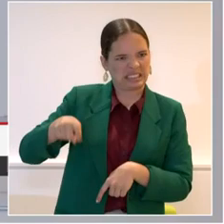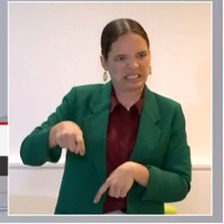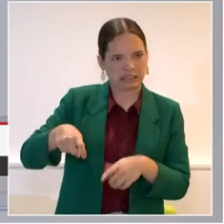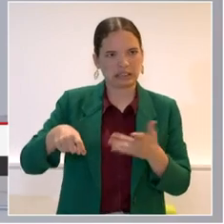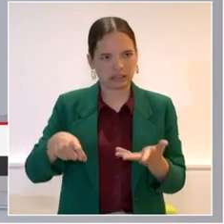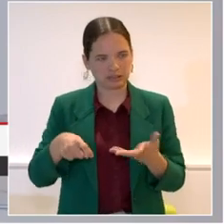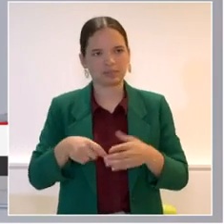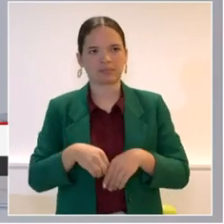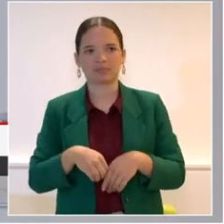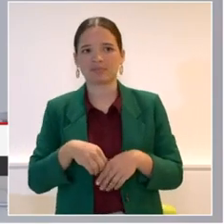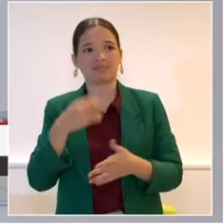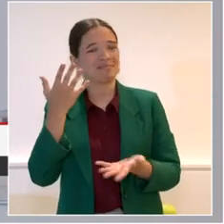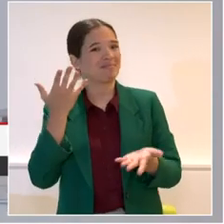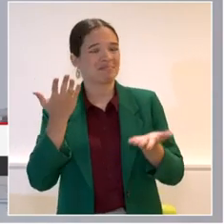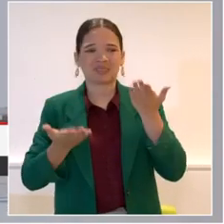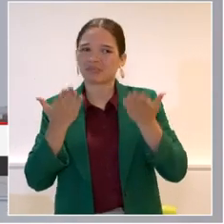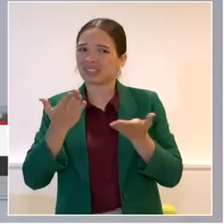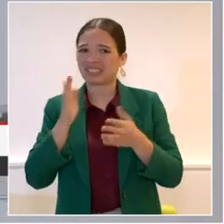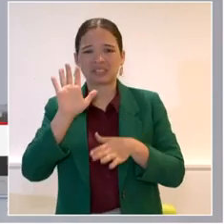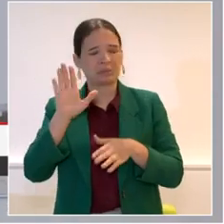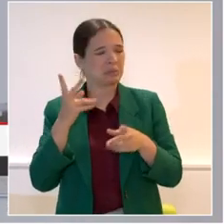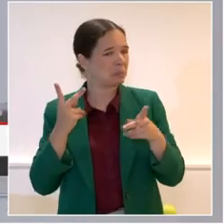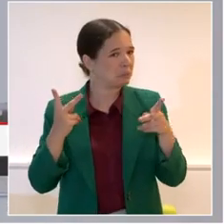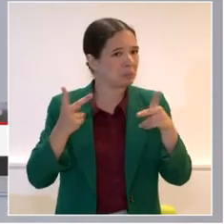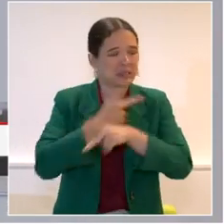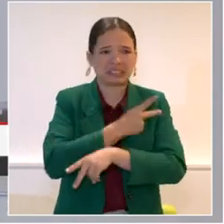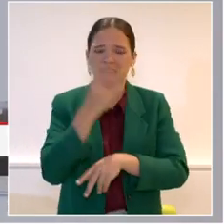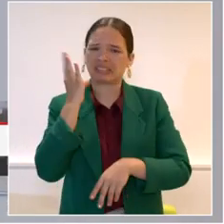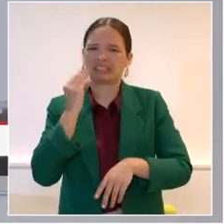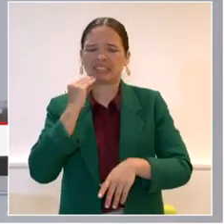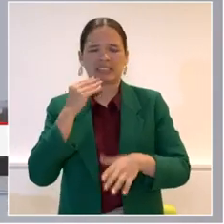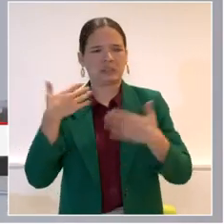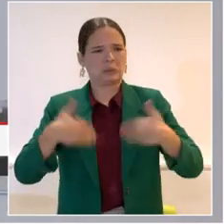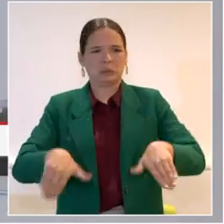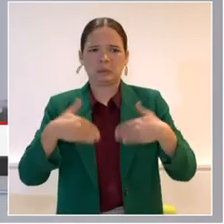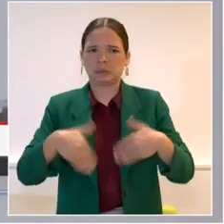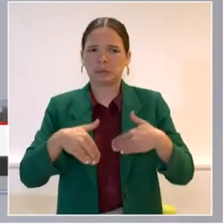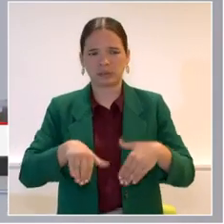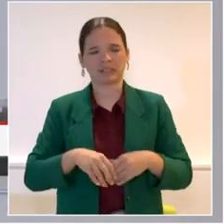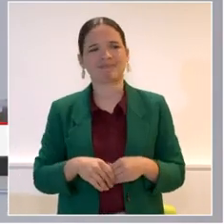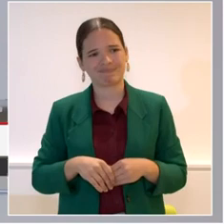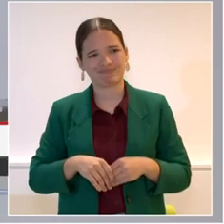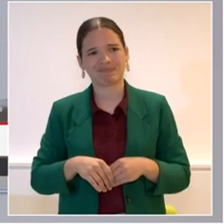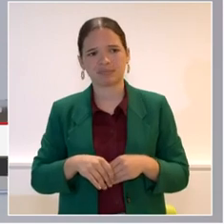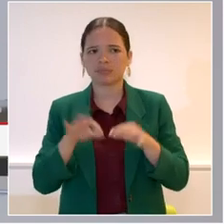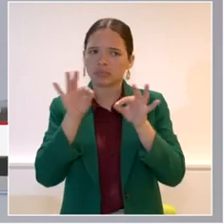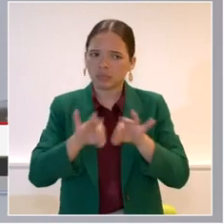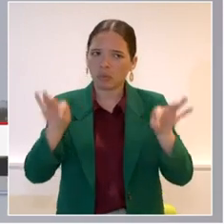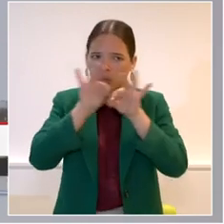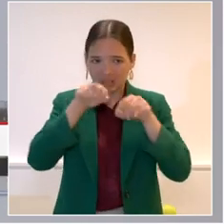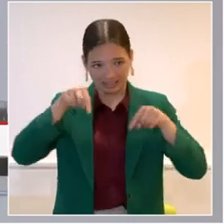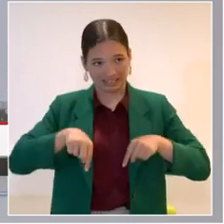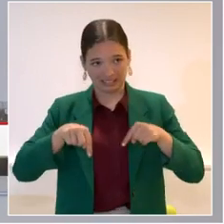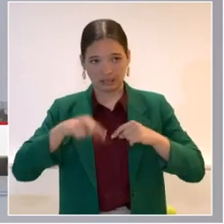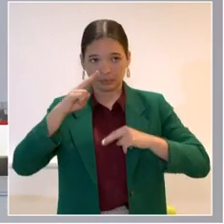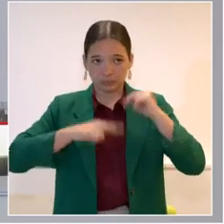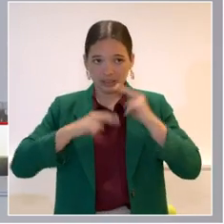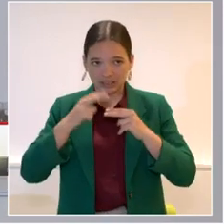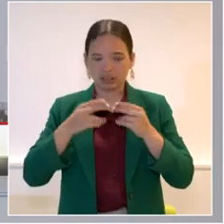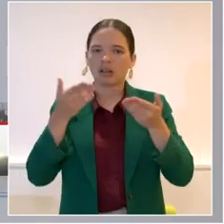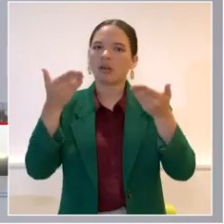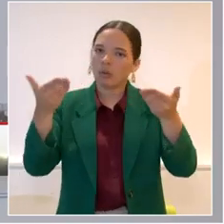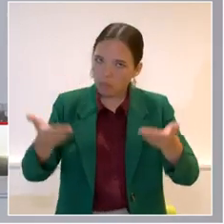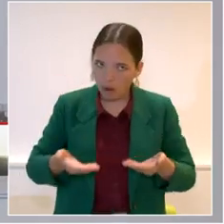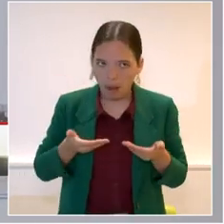lowest moment. And it's so important that this space is welcoming and beautiful and